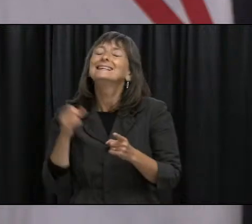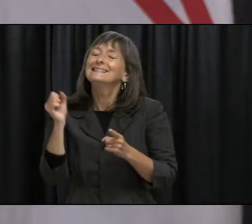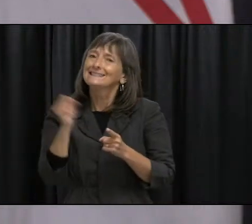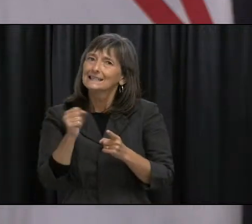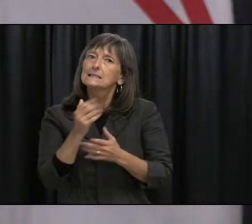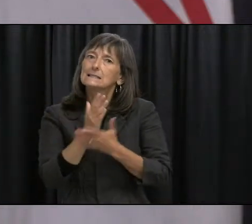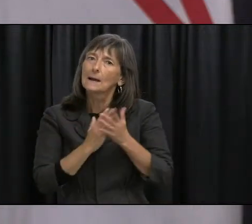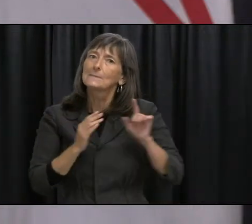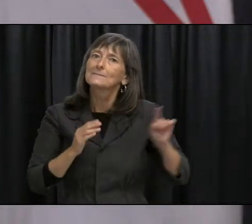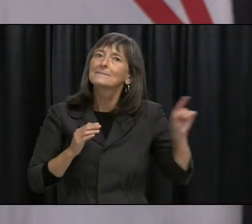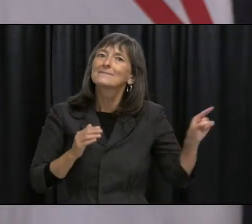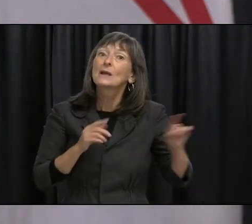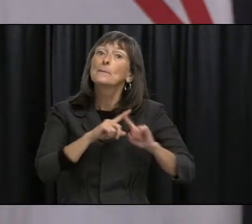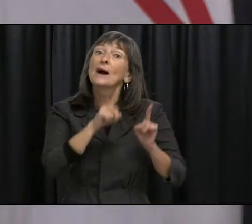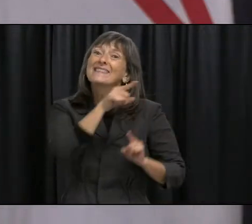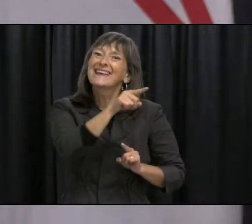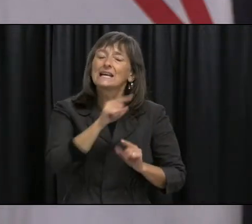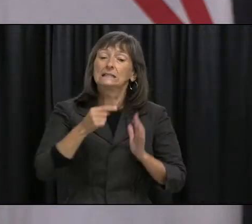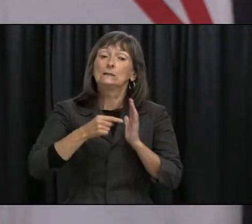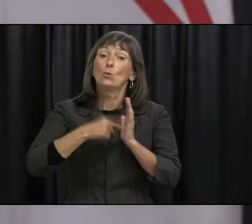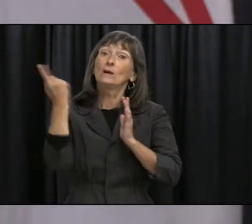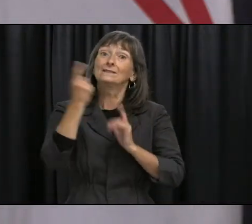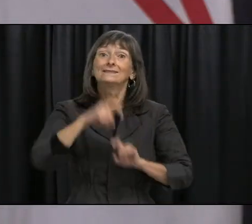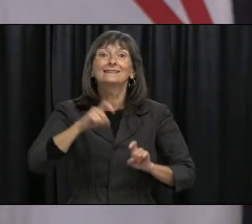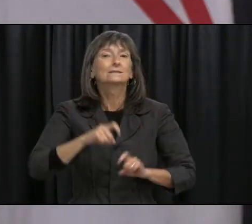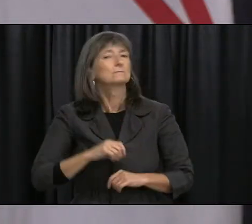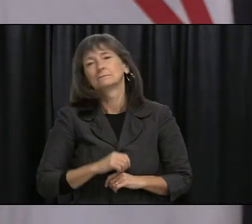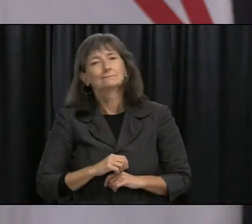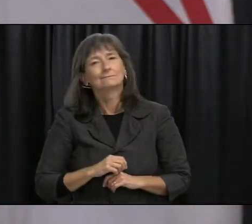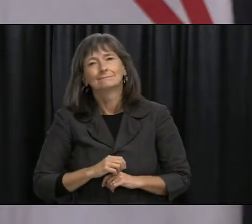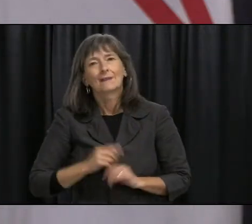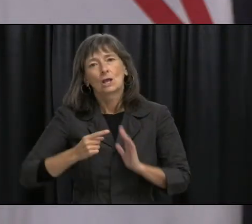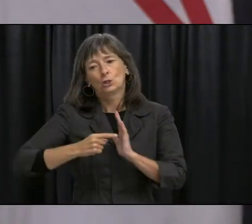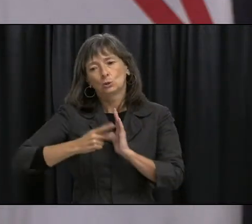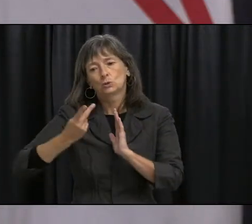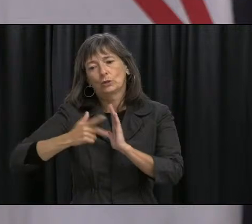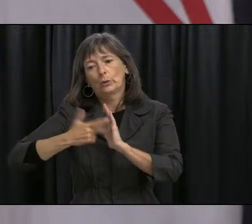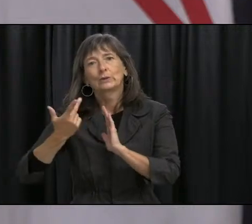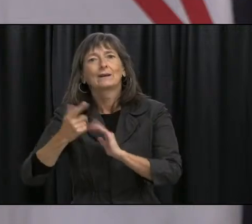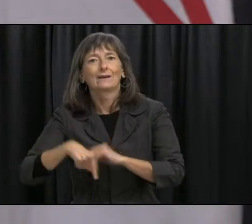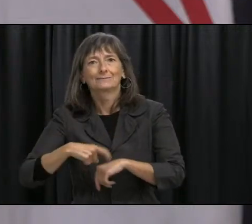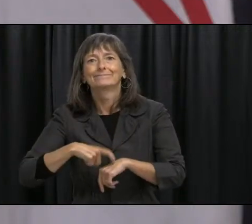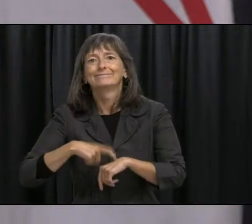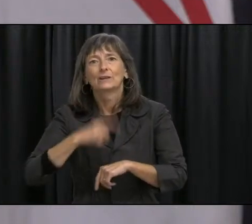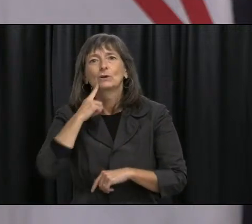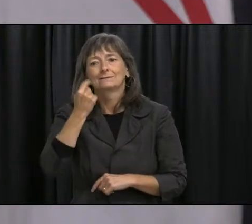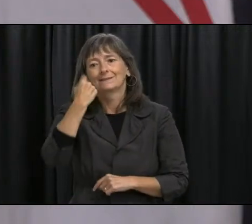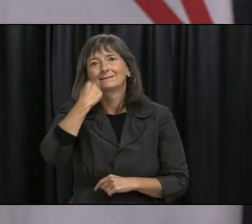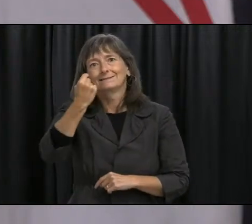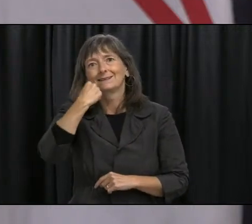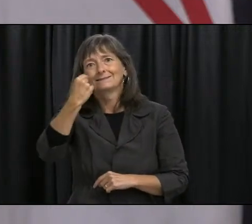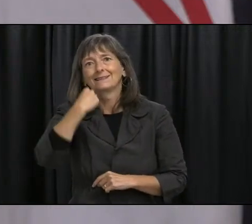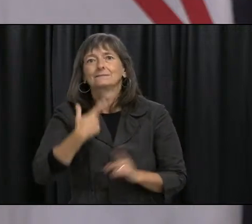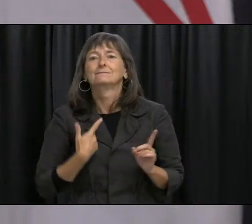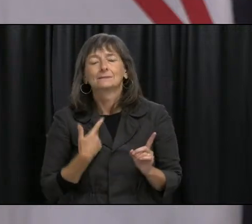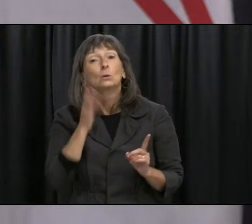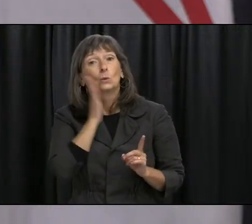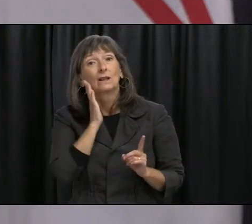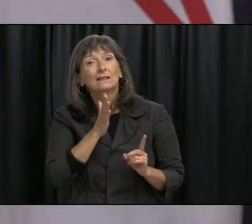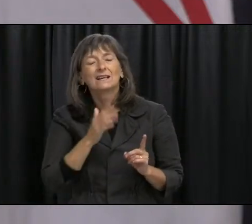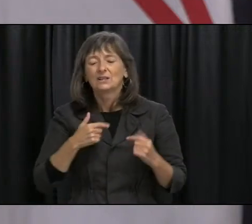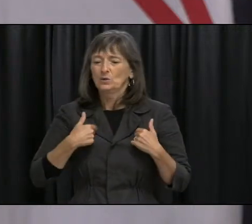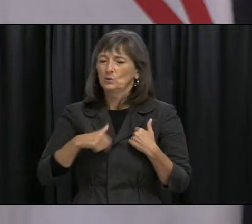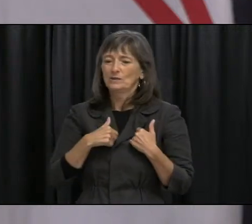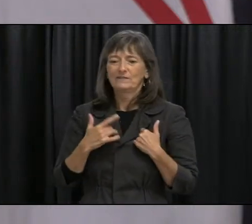doing that are testing more than once in general for these workers. So we have